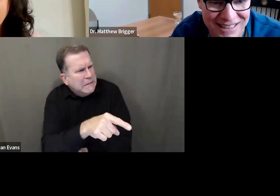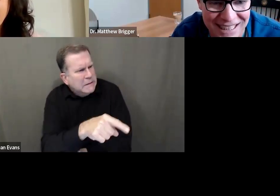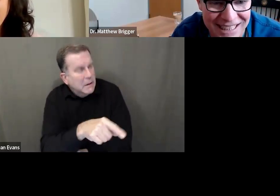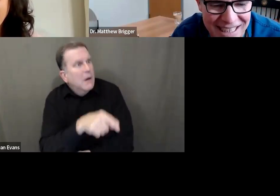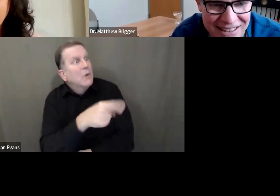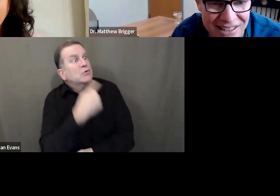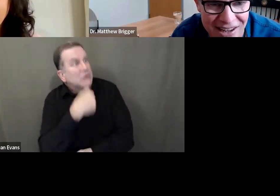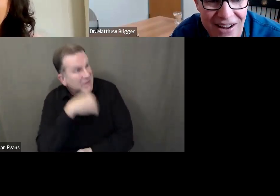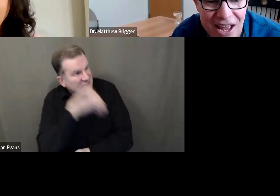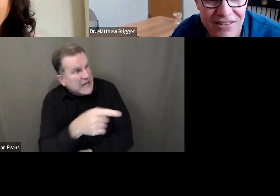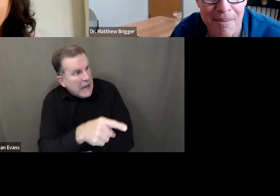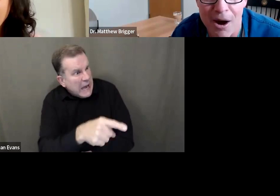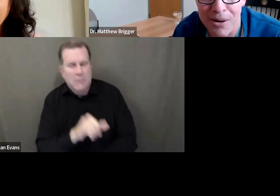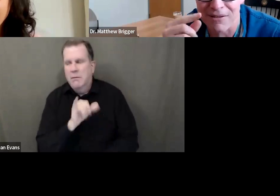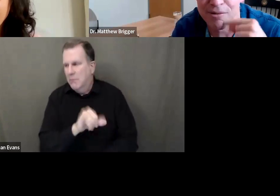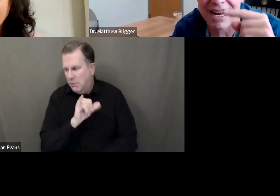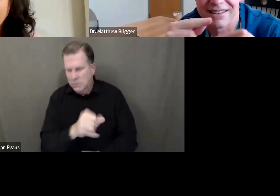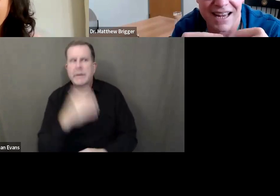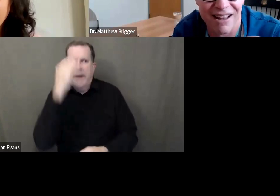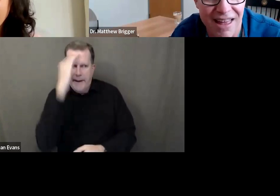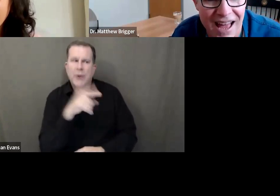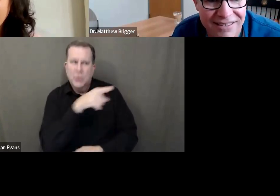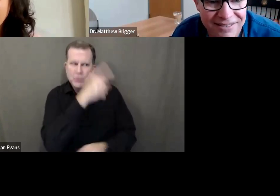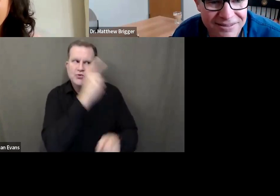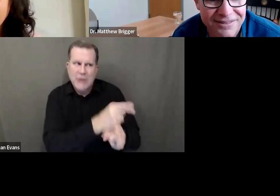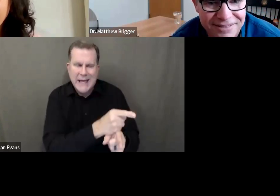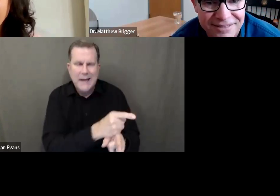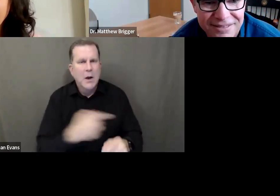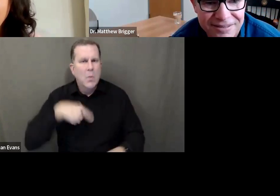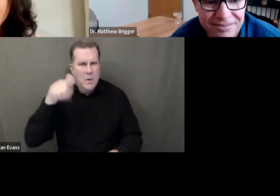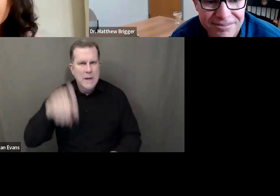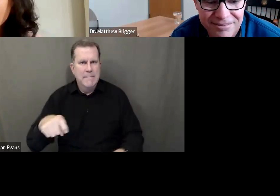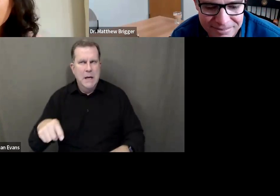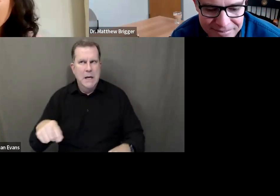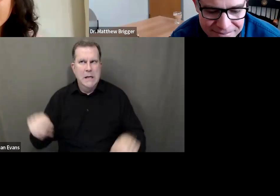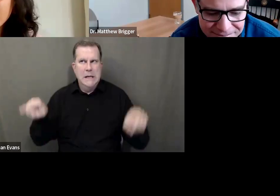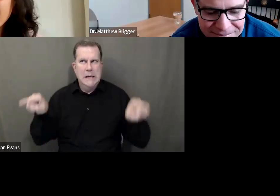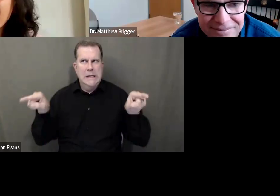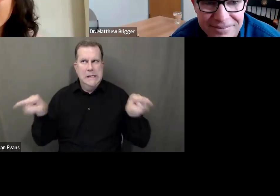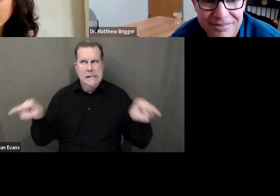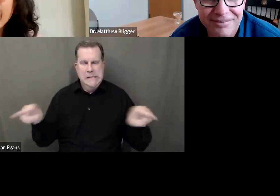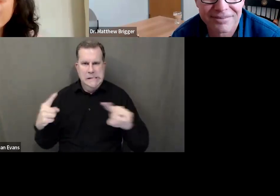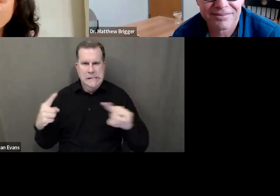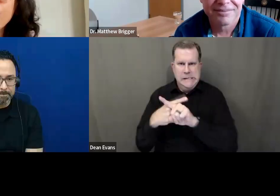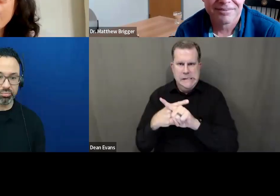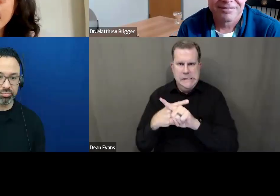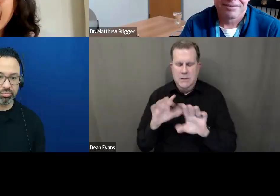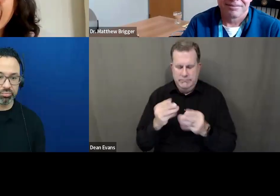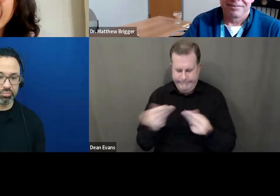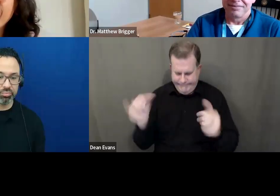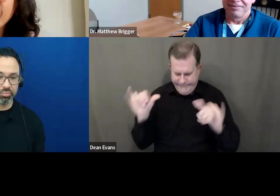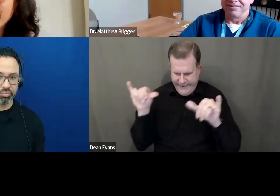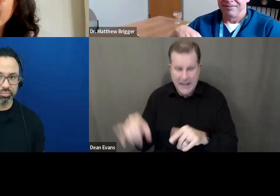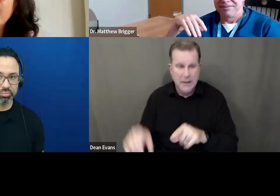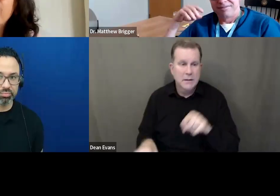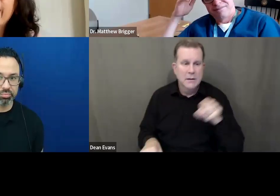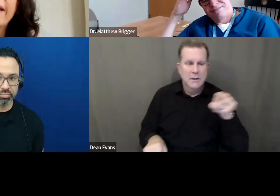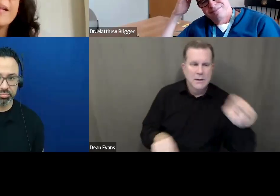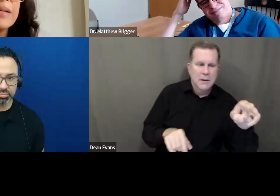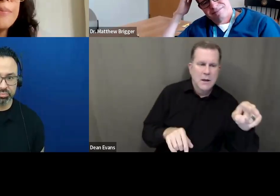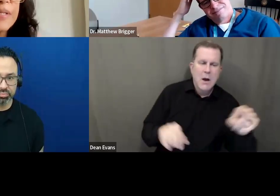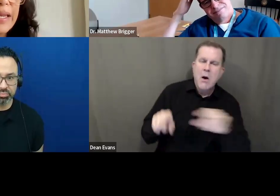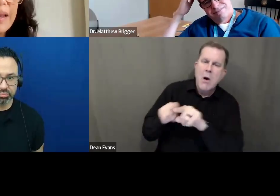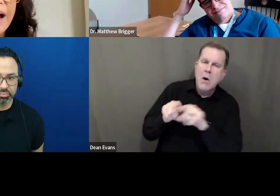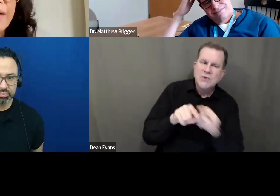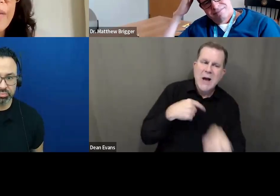you're experiencing. Yeah. And so somehow we have to reconcile that. Yeah. And I wondered, I would like to know from the parent, did